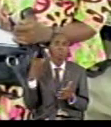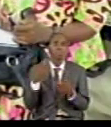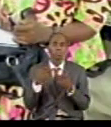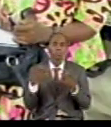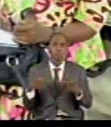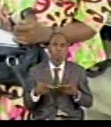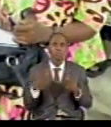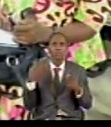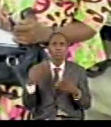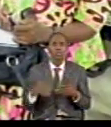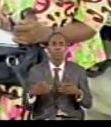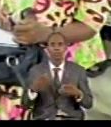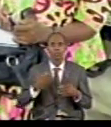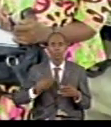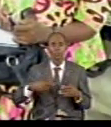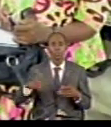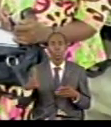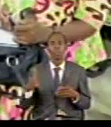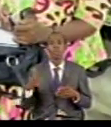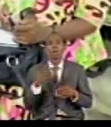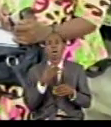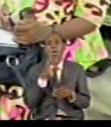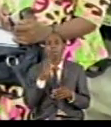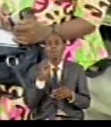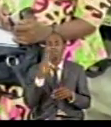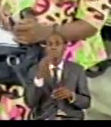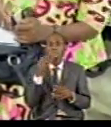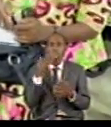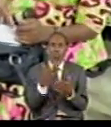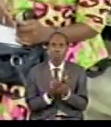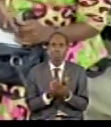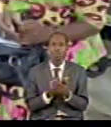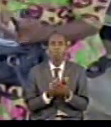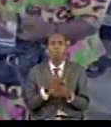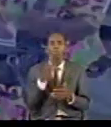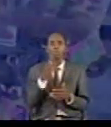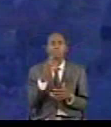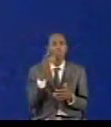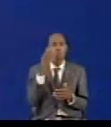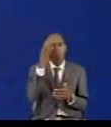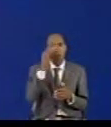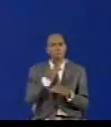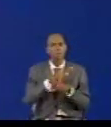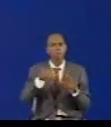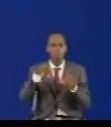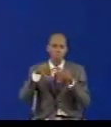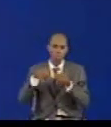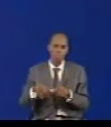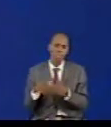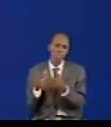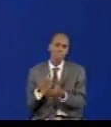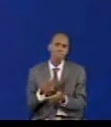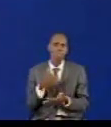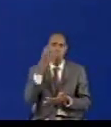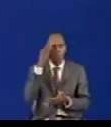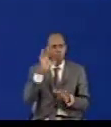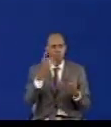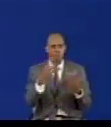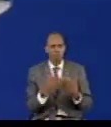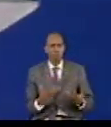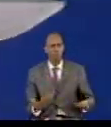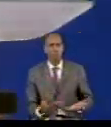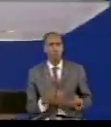their practices are so good, you still carry them along, why didn't you stay there? Why do you come here